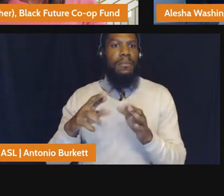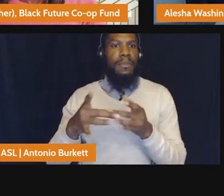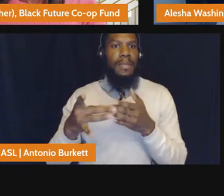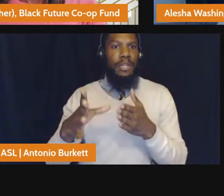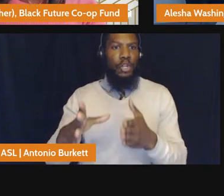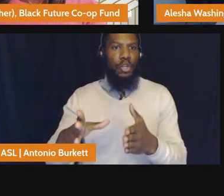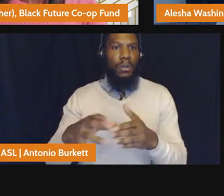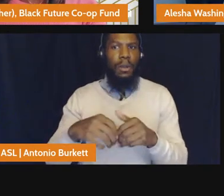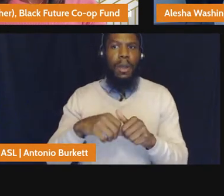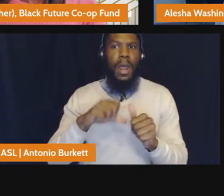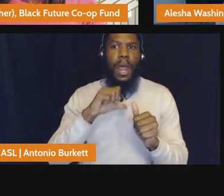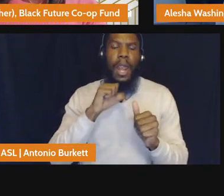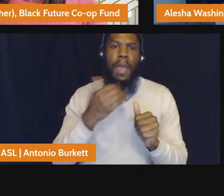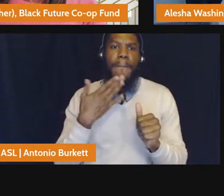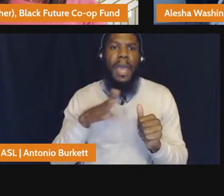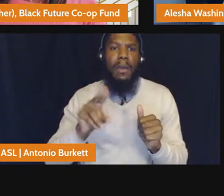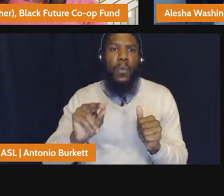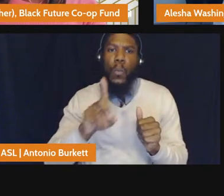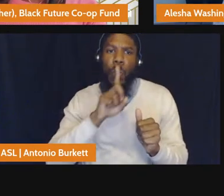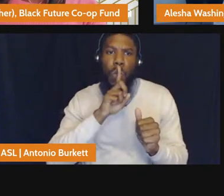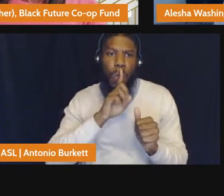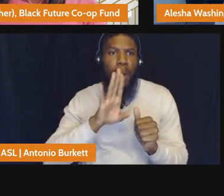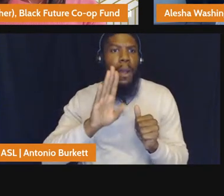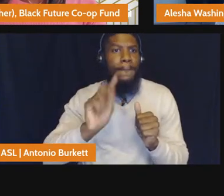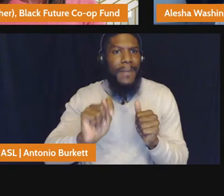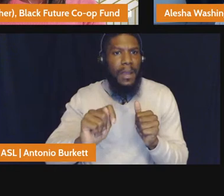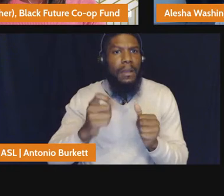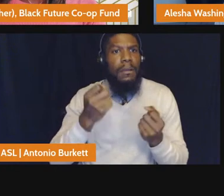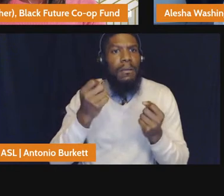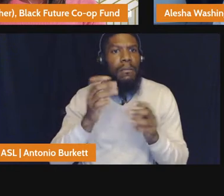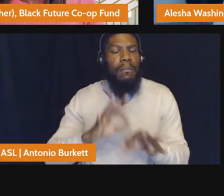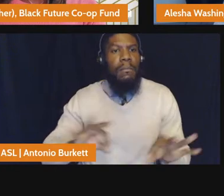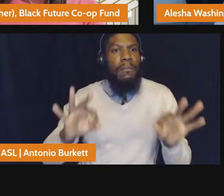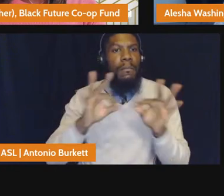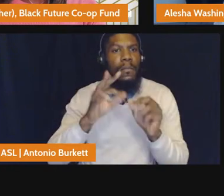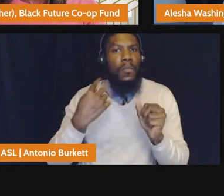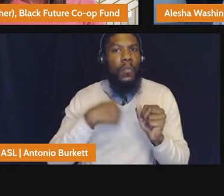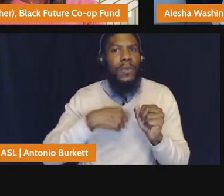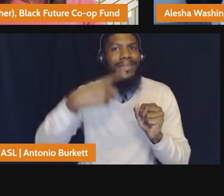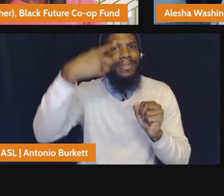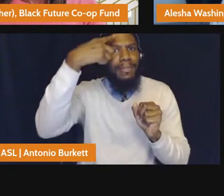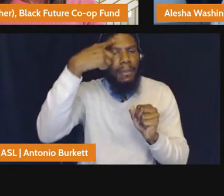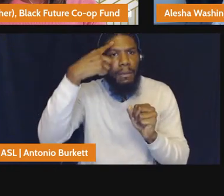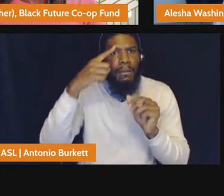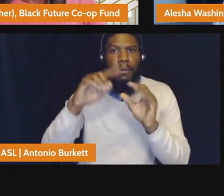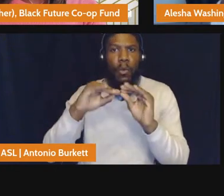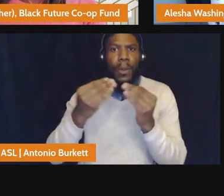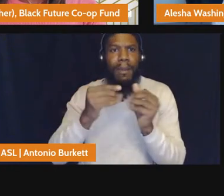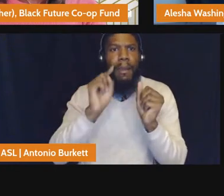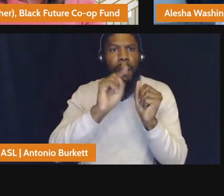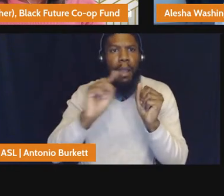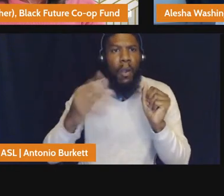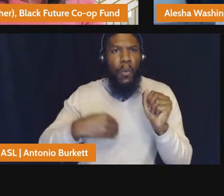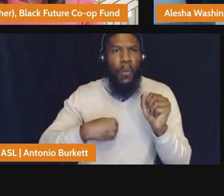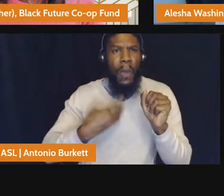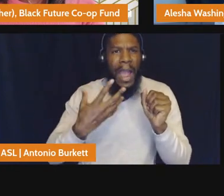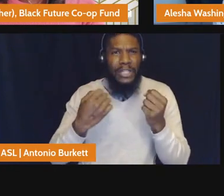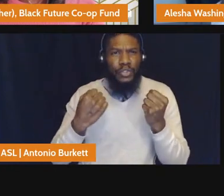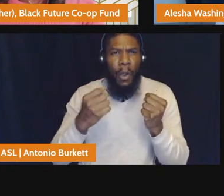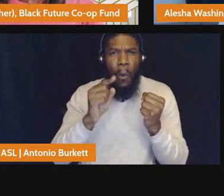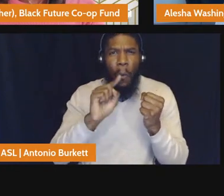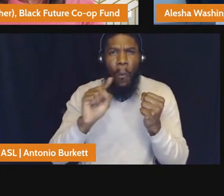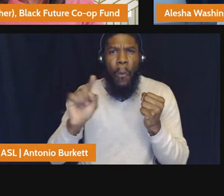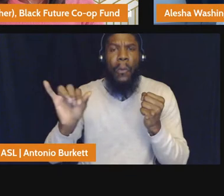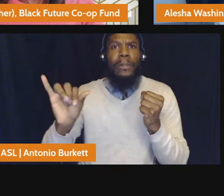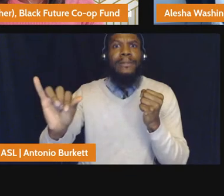are not thoughtful about, to your point, one, when these are organizations that have been traditionally white-led, and that then also implies what